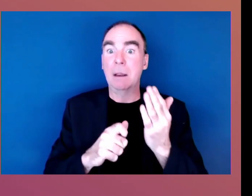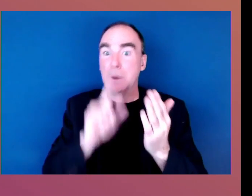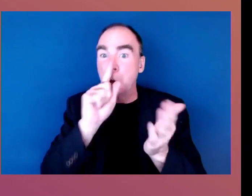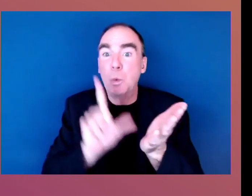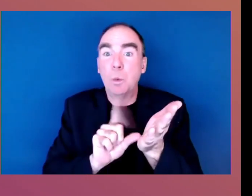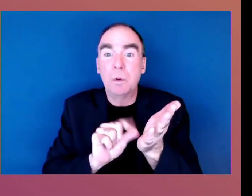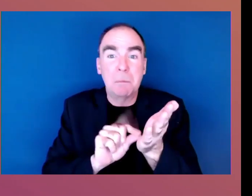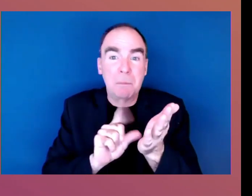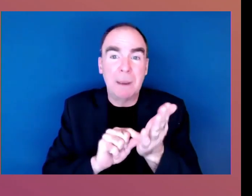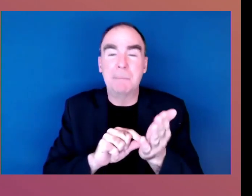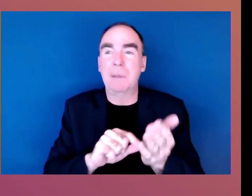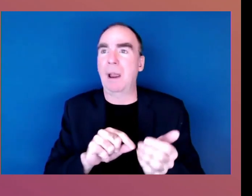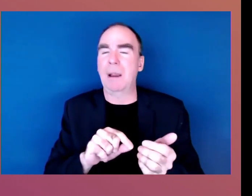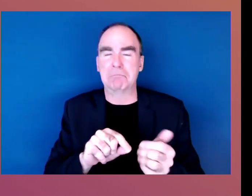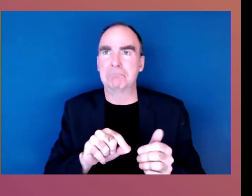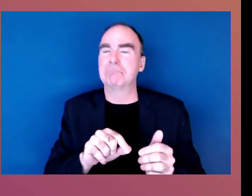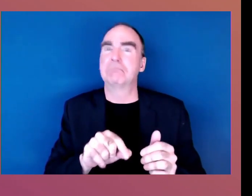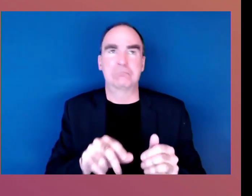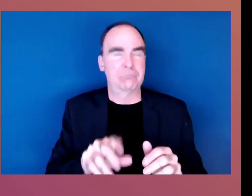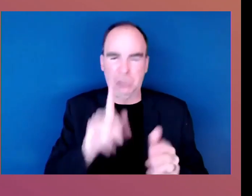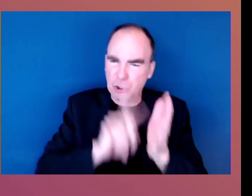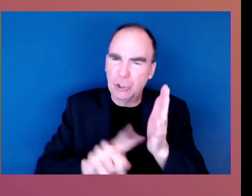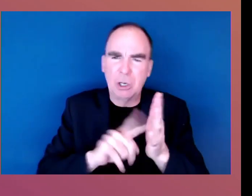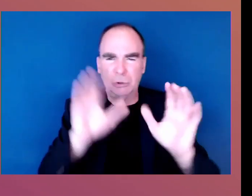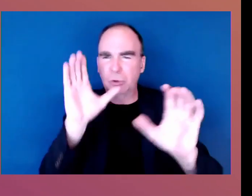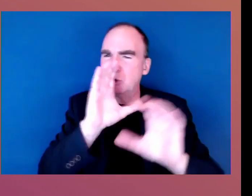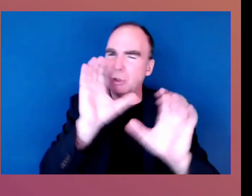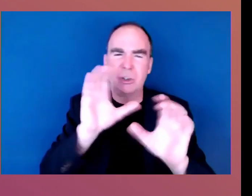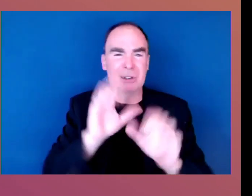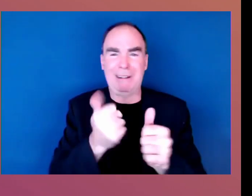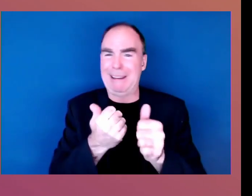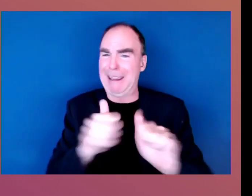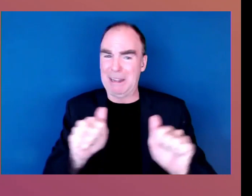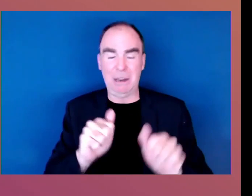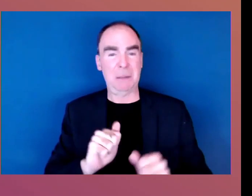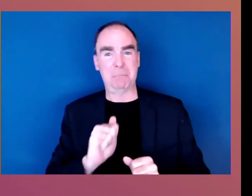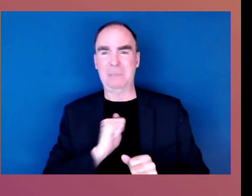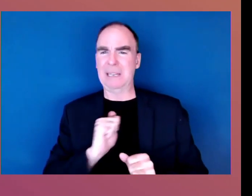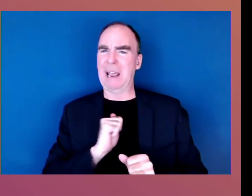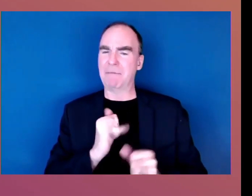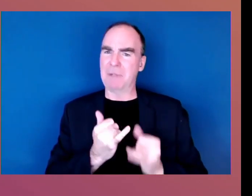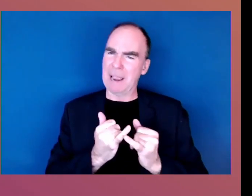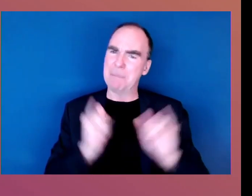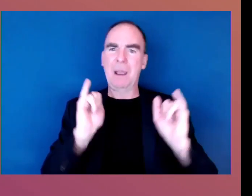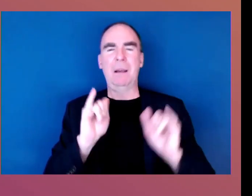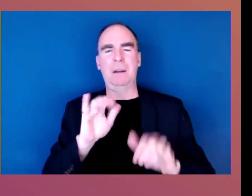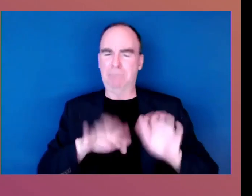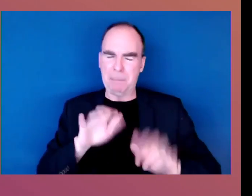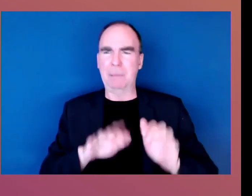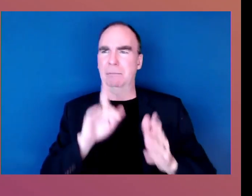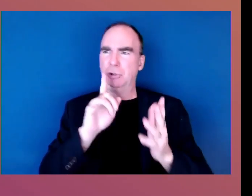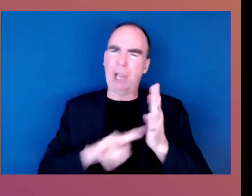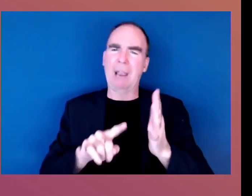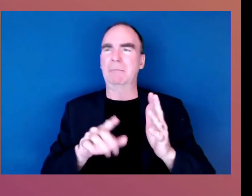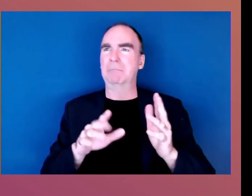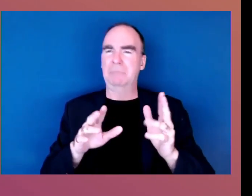I could search for any information by myself. I desperately wanted to help all the blind have